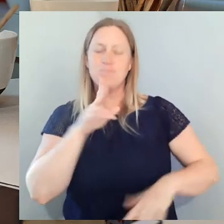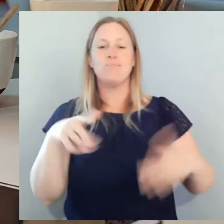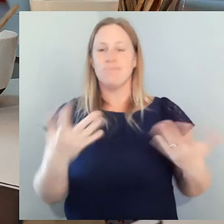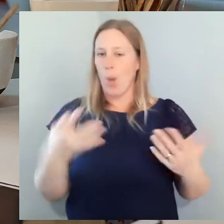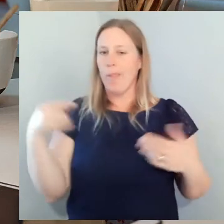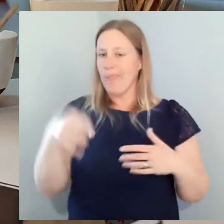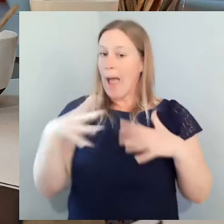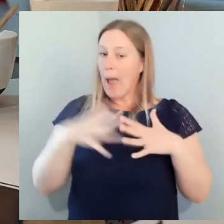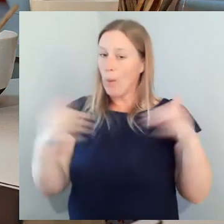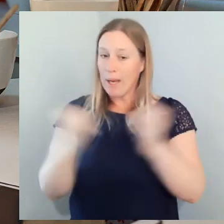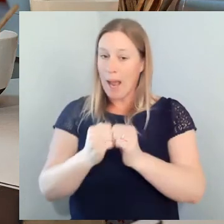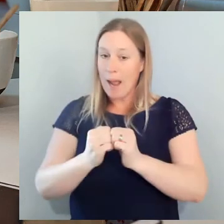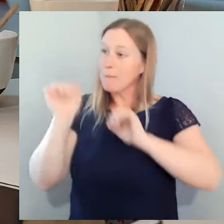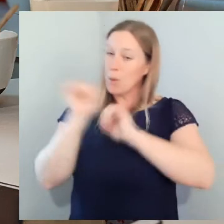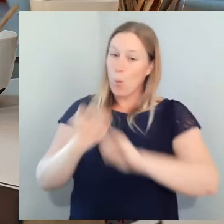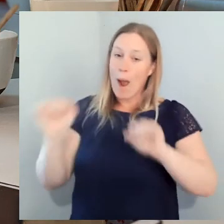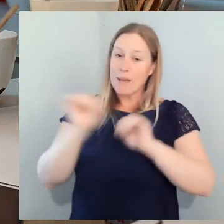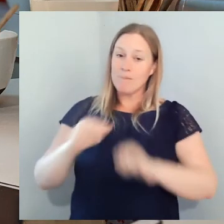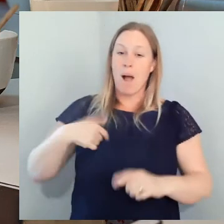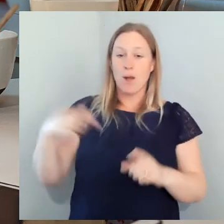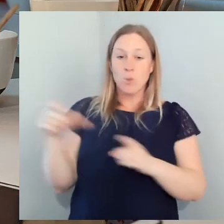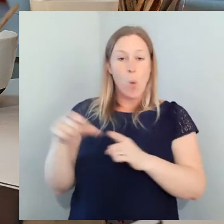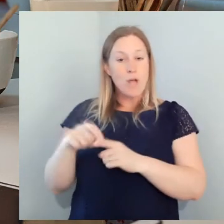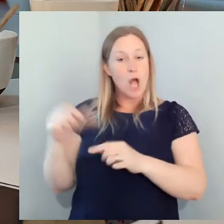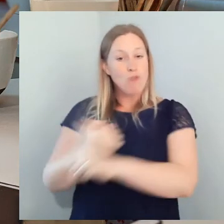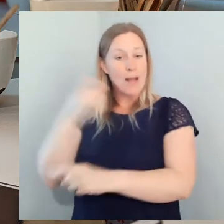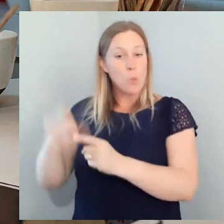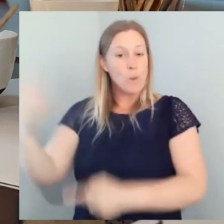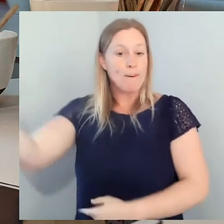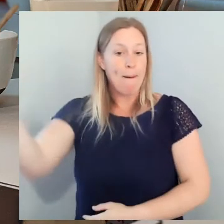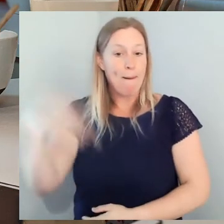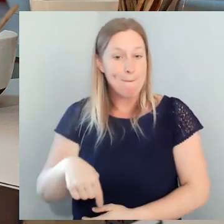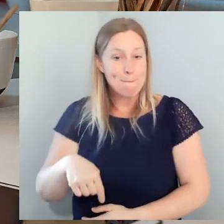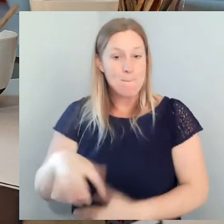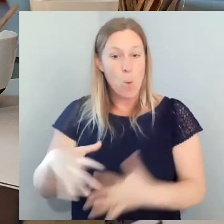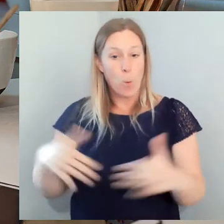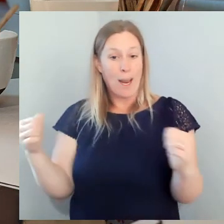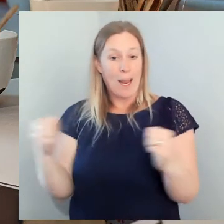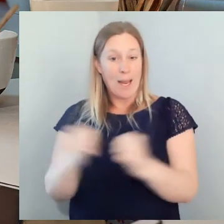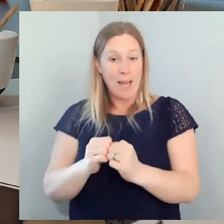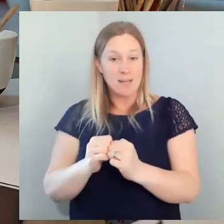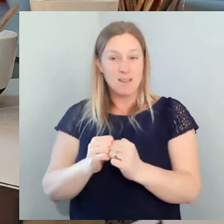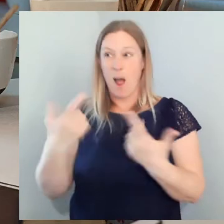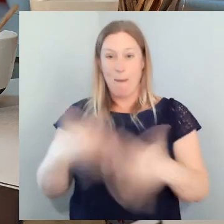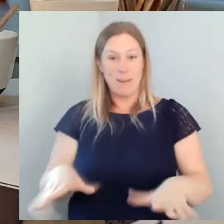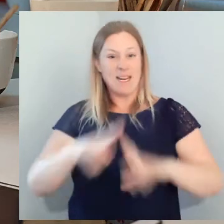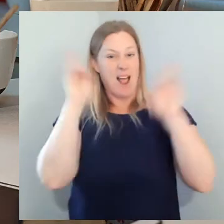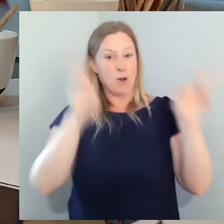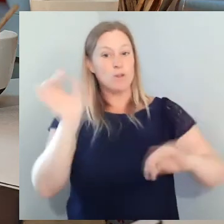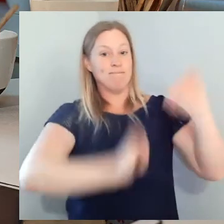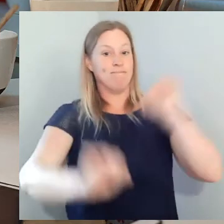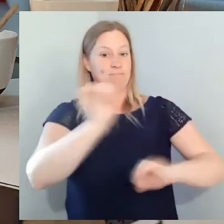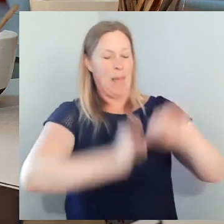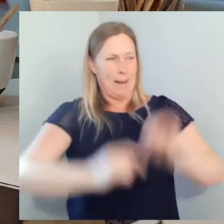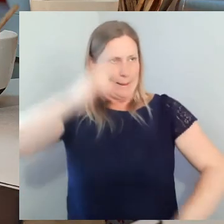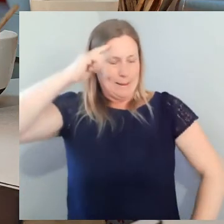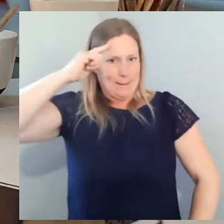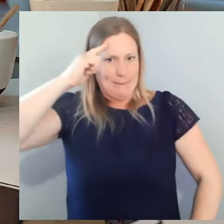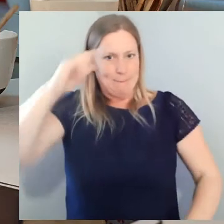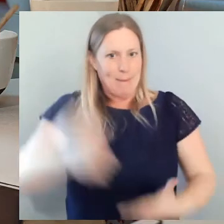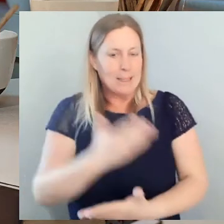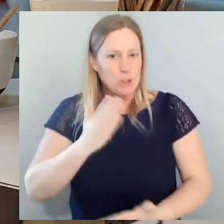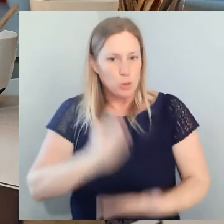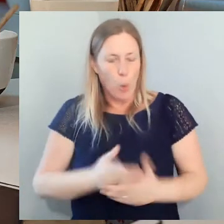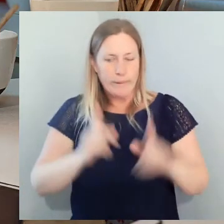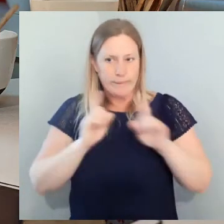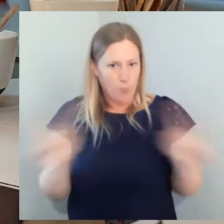been waiting for my girls to come for the weekend, faffed around a lot with the dusting like you do, well, like some do, and